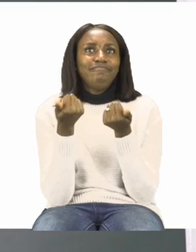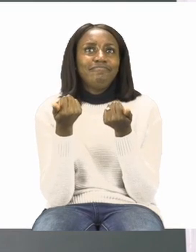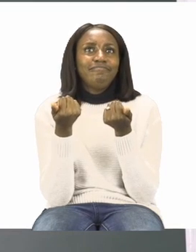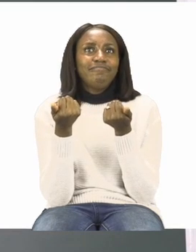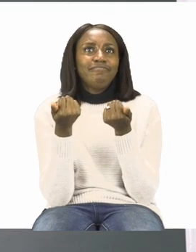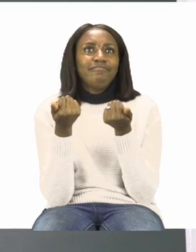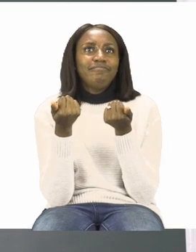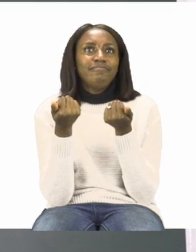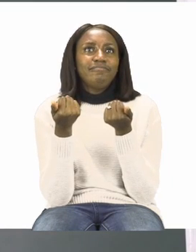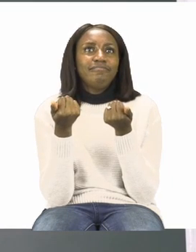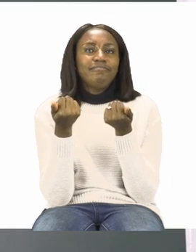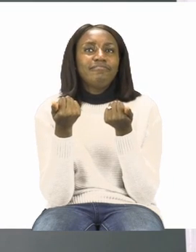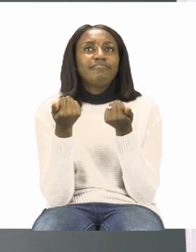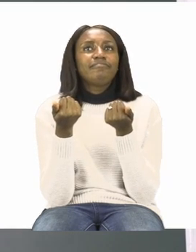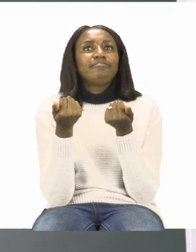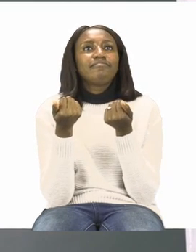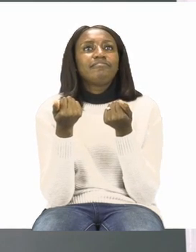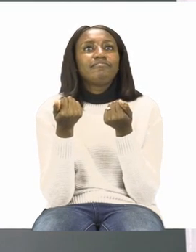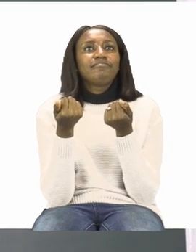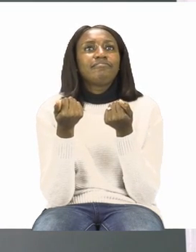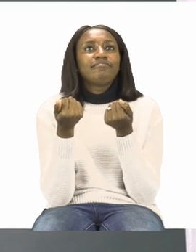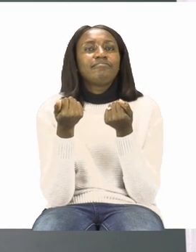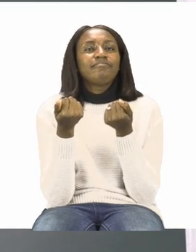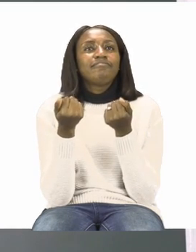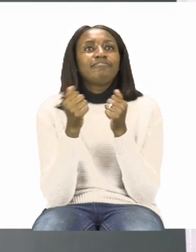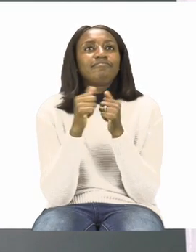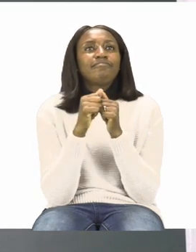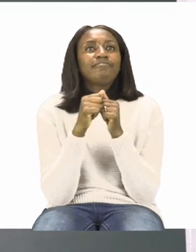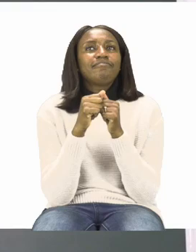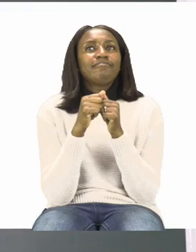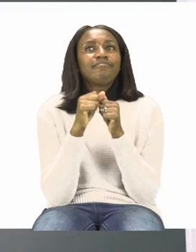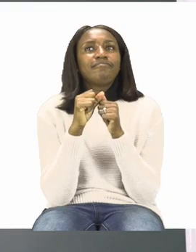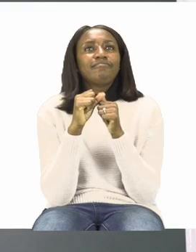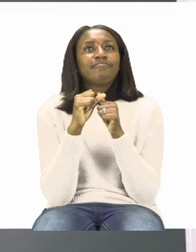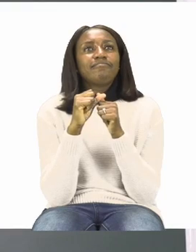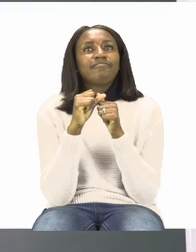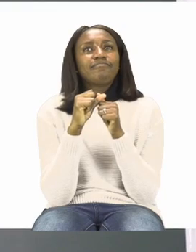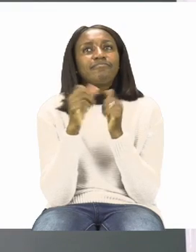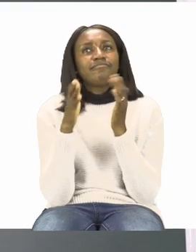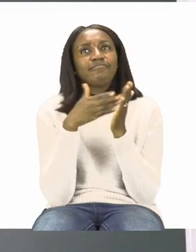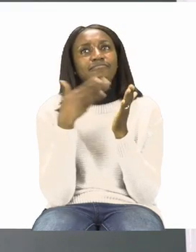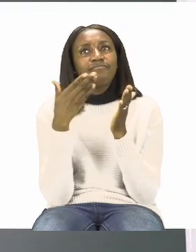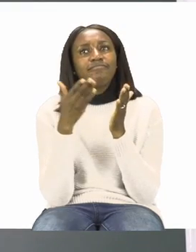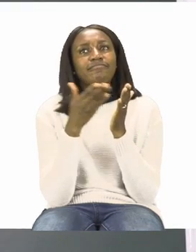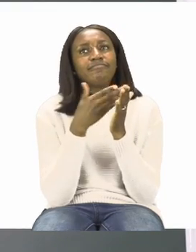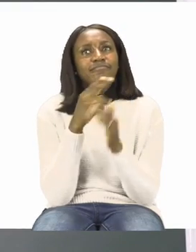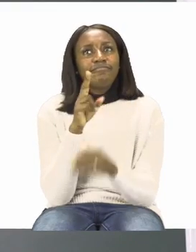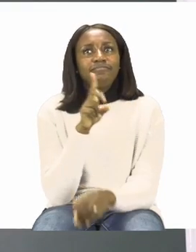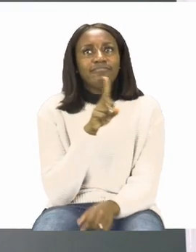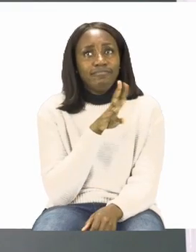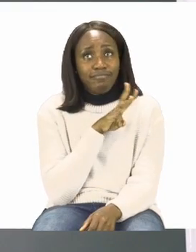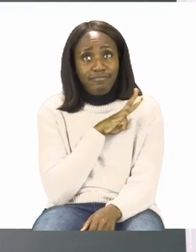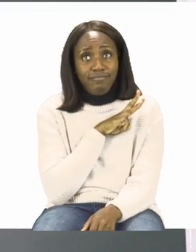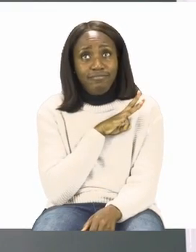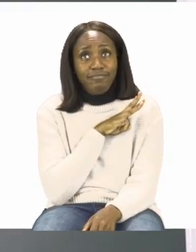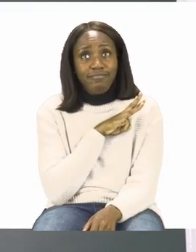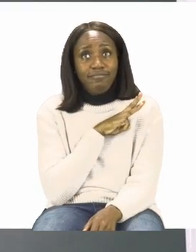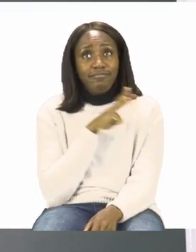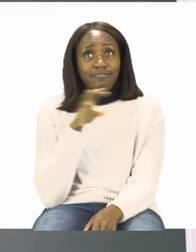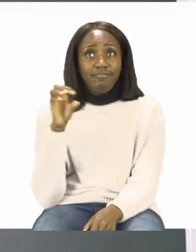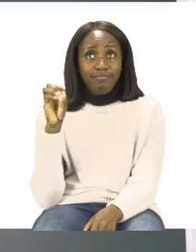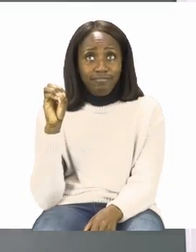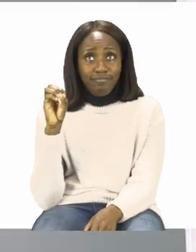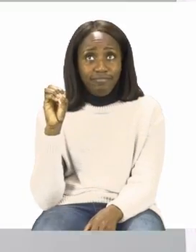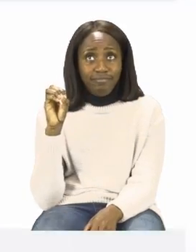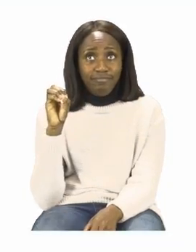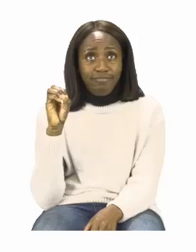1. So now, boys and girls, let's go back to page 30 and have a look